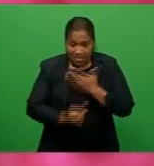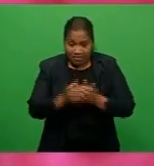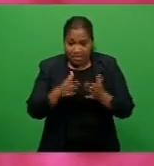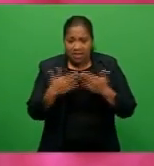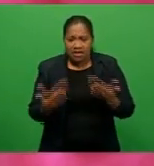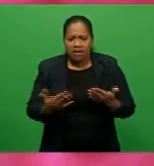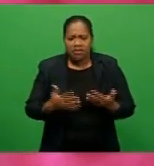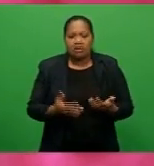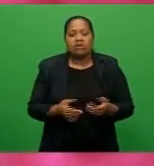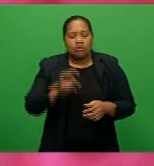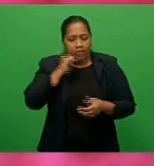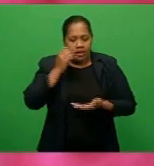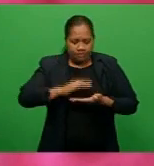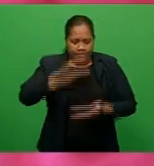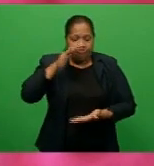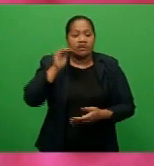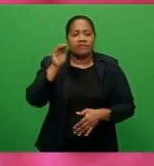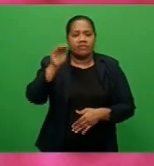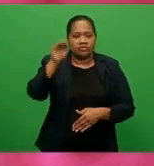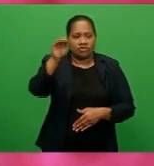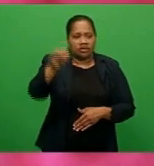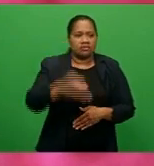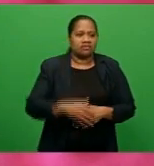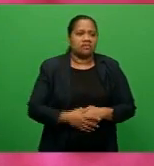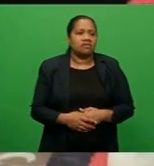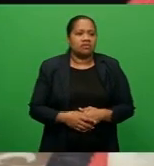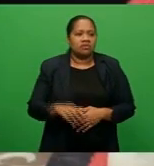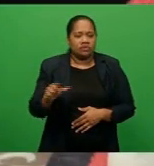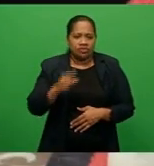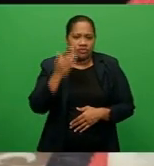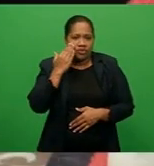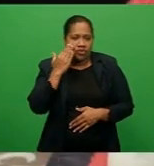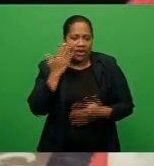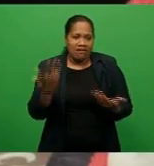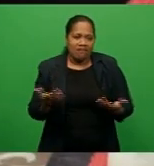will increase in the future, but we must be aware of it.